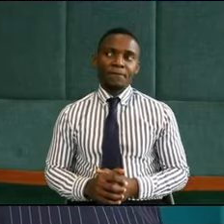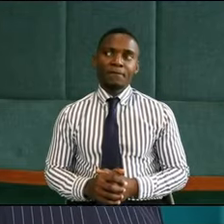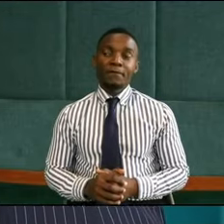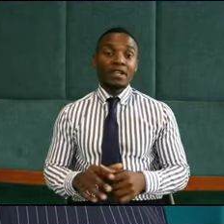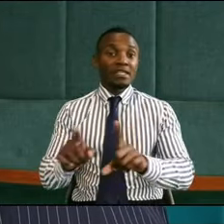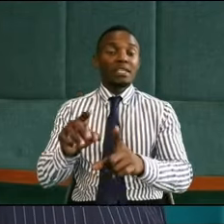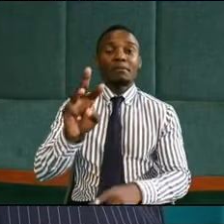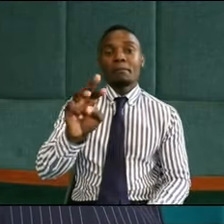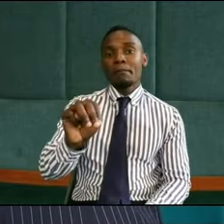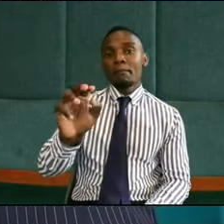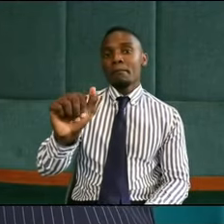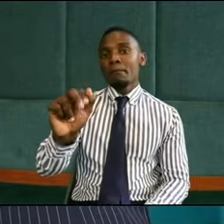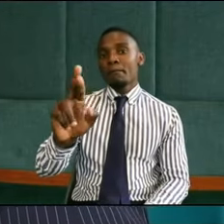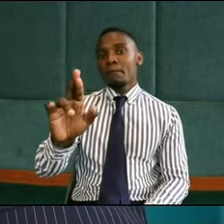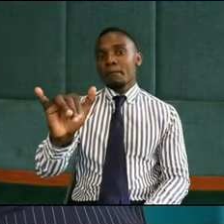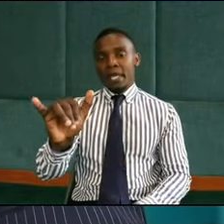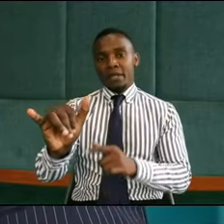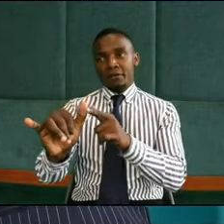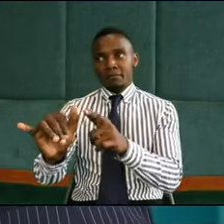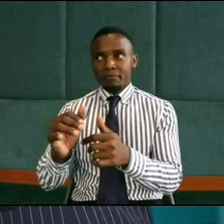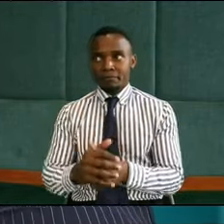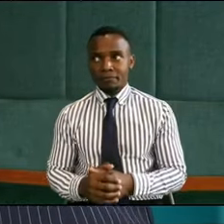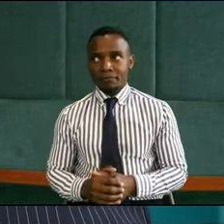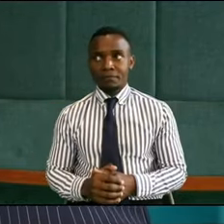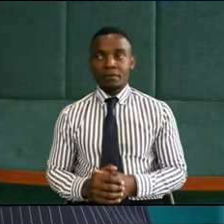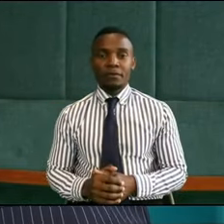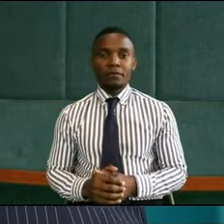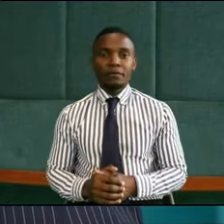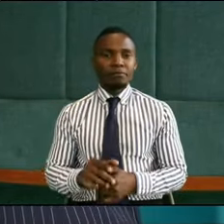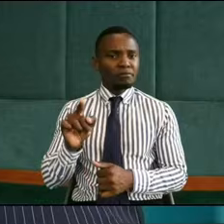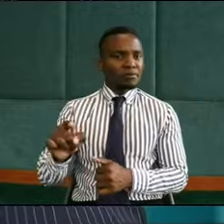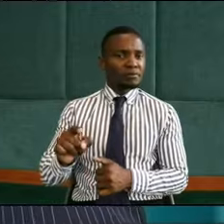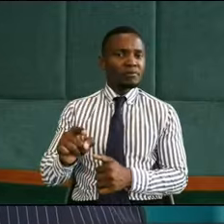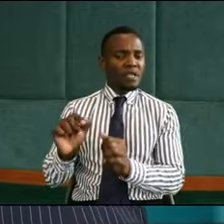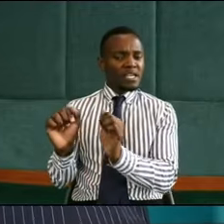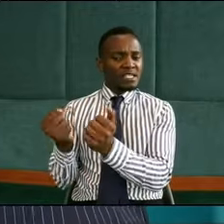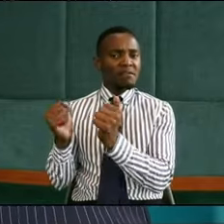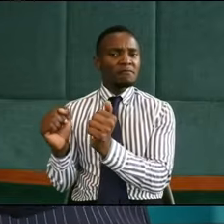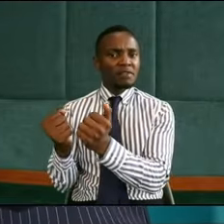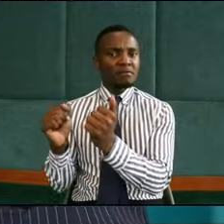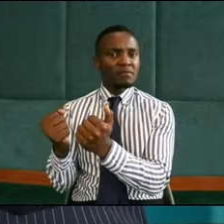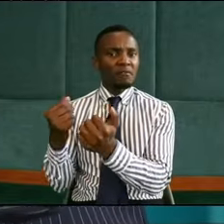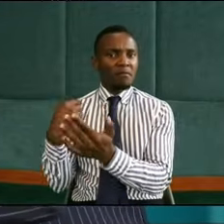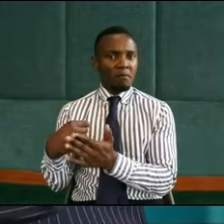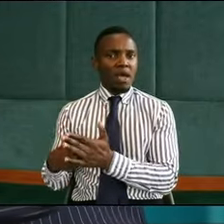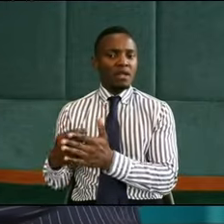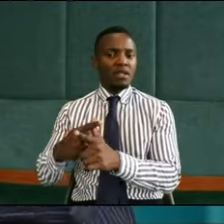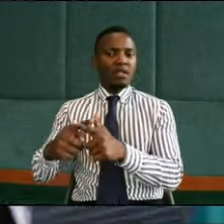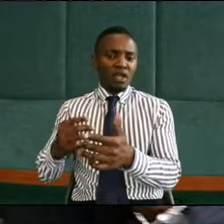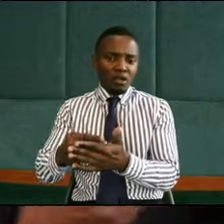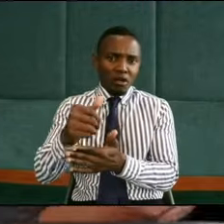Mary, she spent all her salary for the whole year. And she bought the alabaster oil